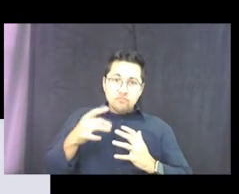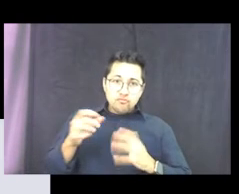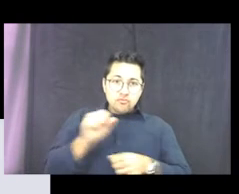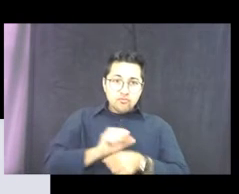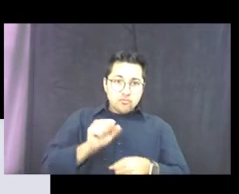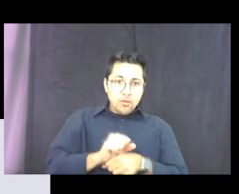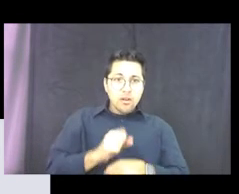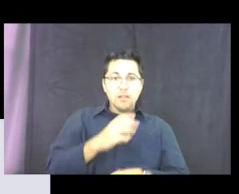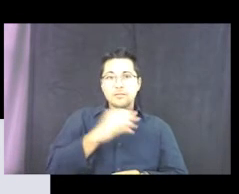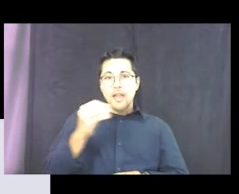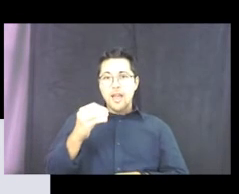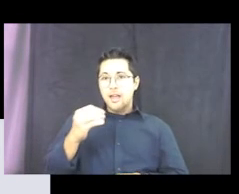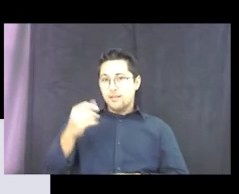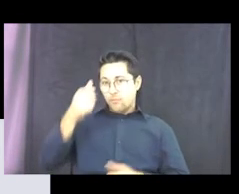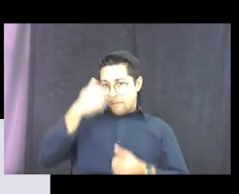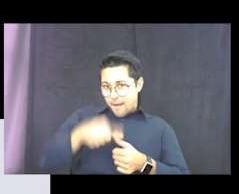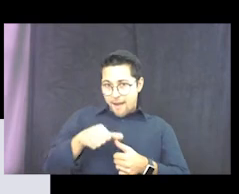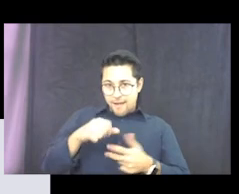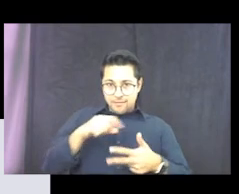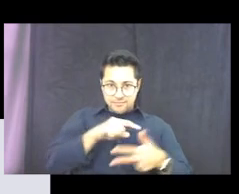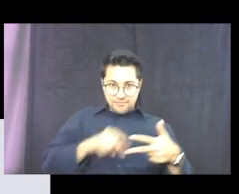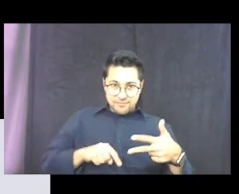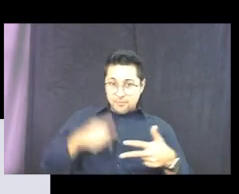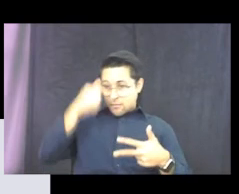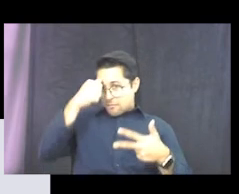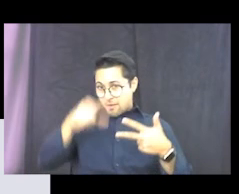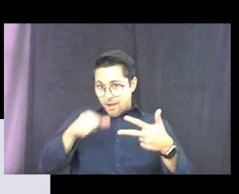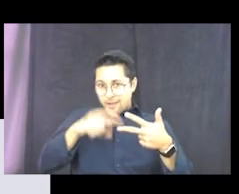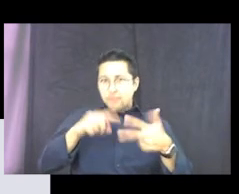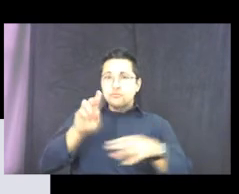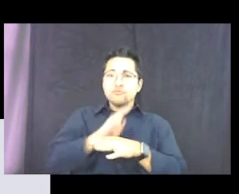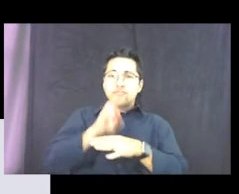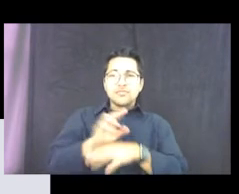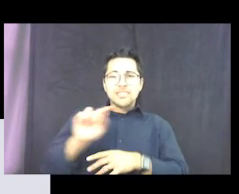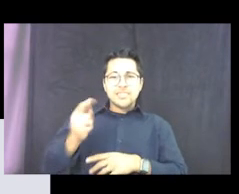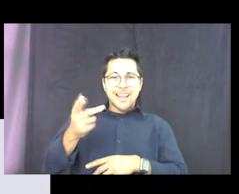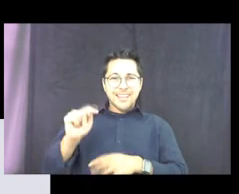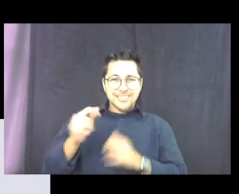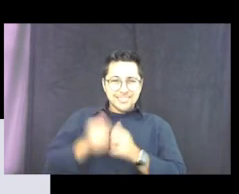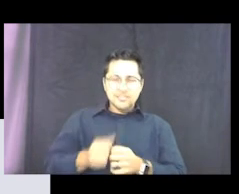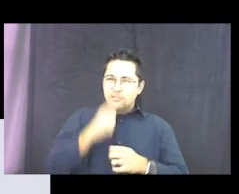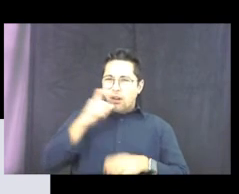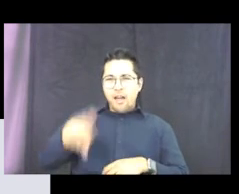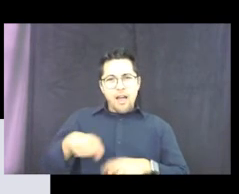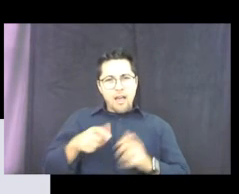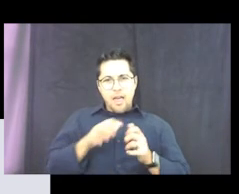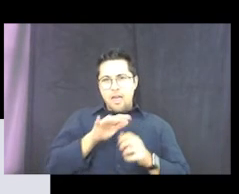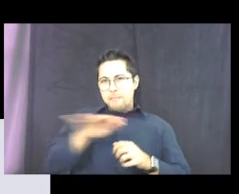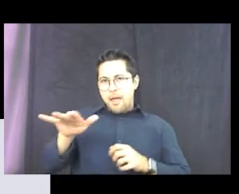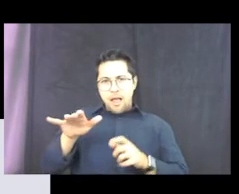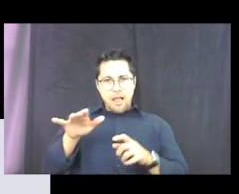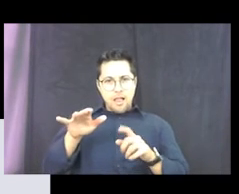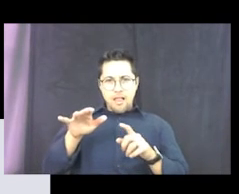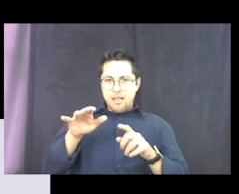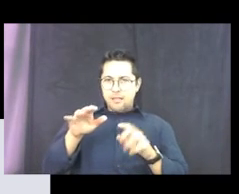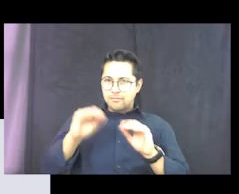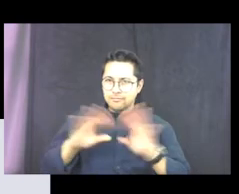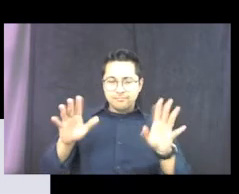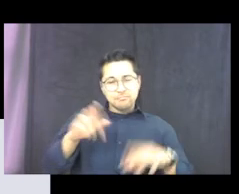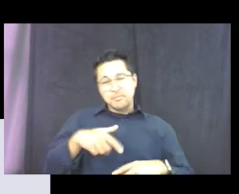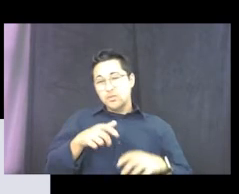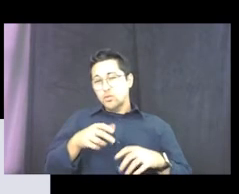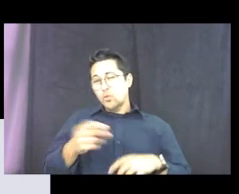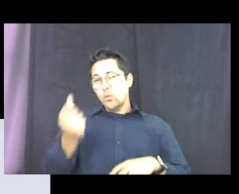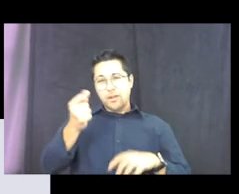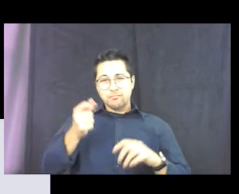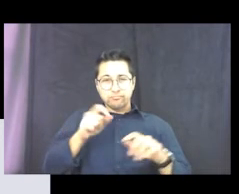Remind. Again, the Remind uses text messaging, so you don't have to be a good speller. Again, and it's a quick way for